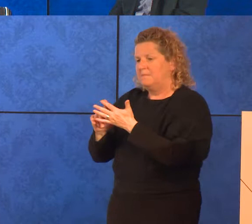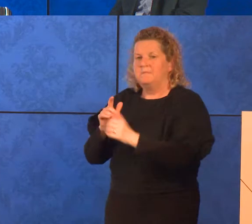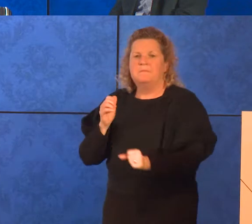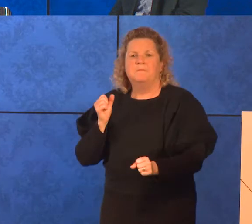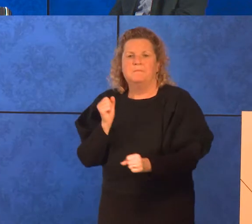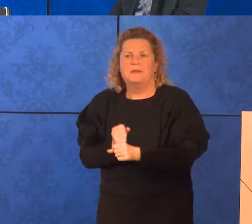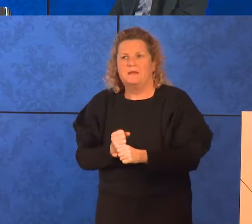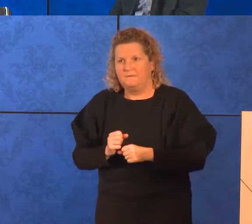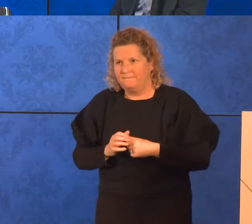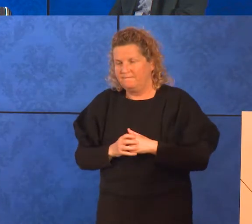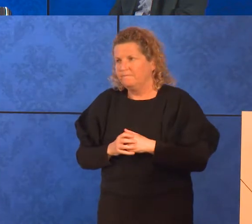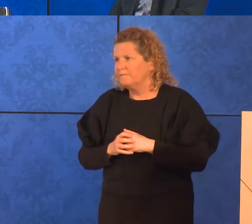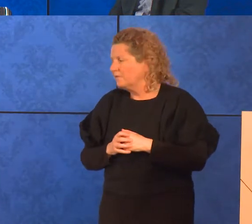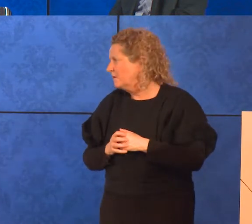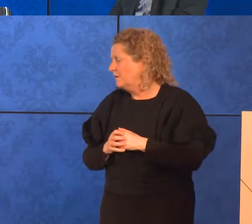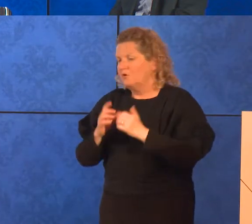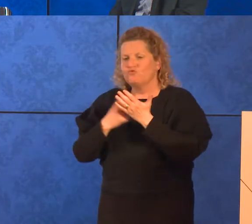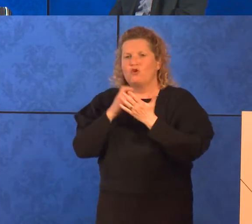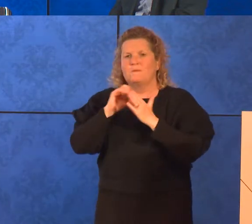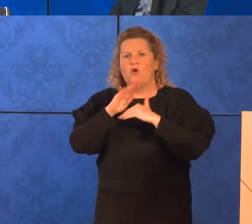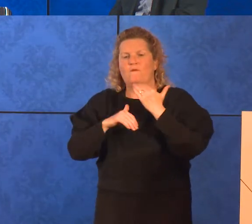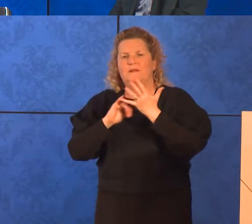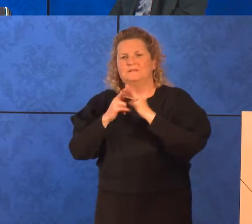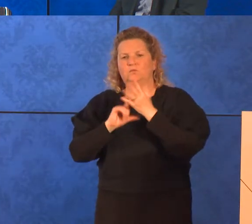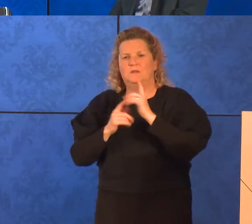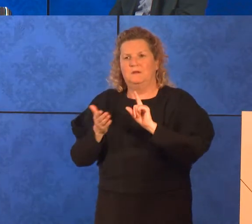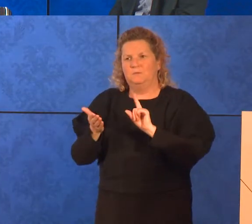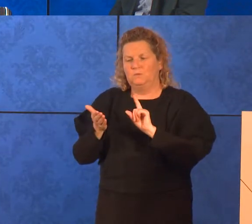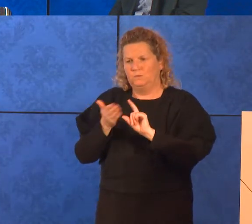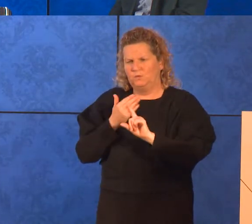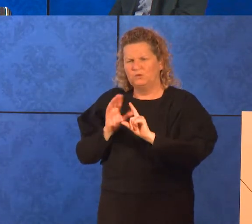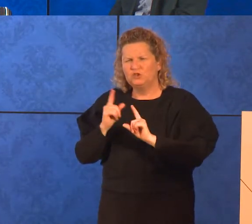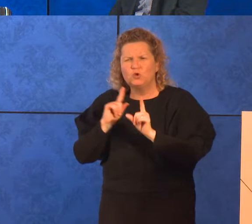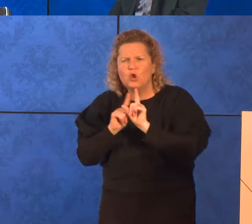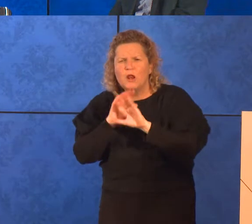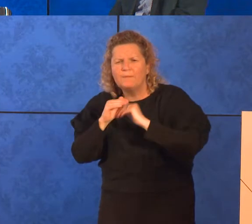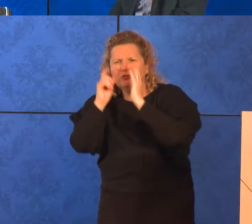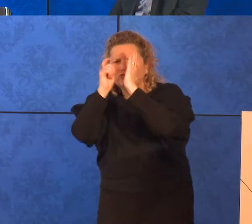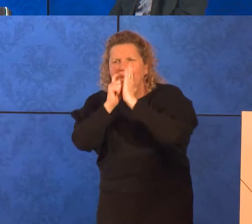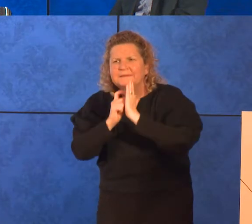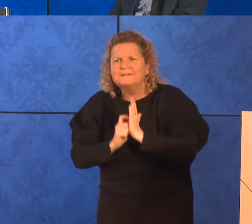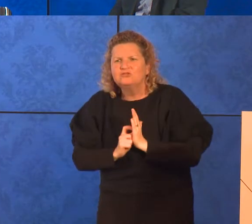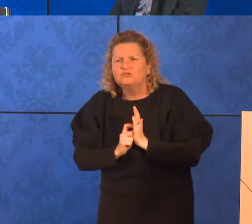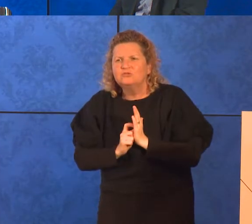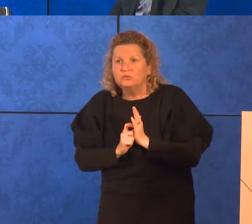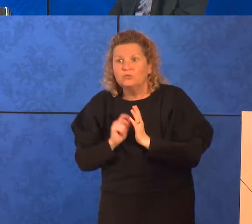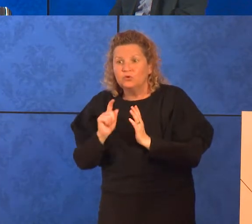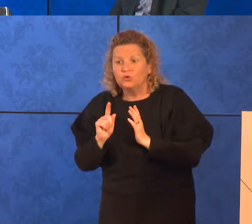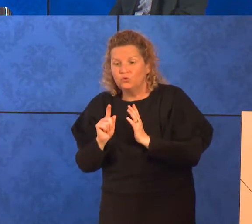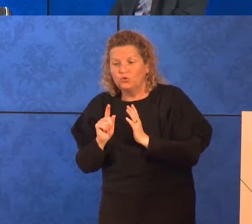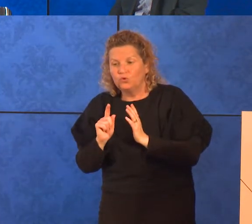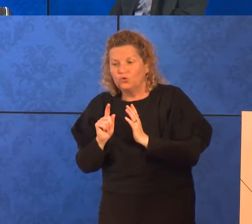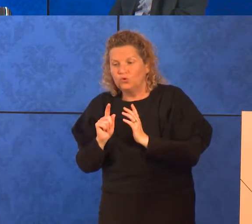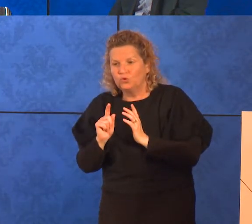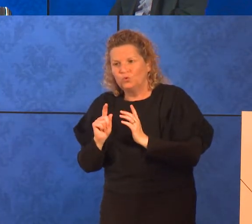the Royal Commission into Child Sex Abuse, what did you learn about recommendations? You talked before about the difficulty getting disability